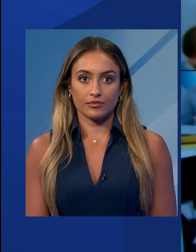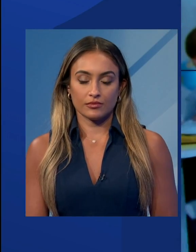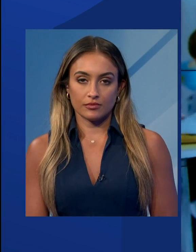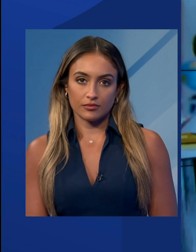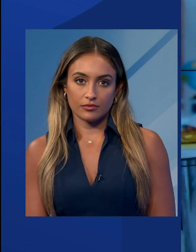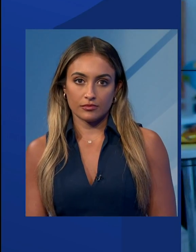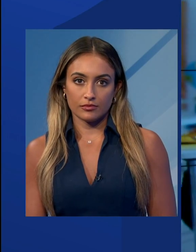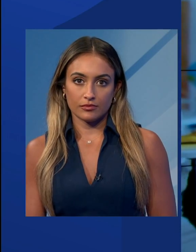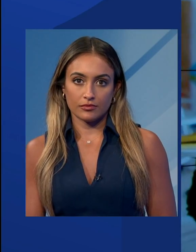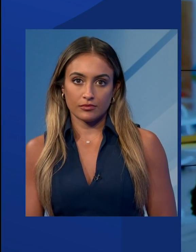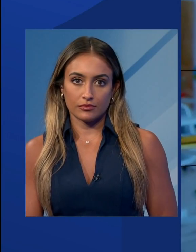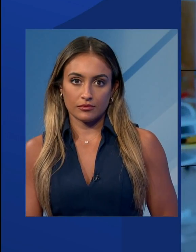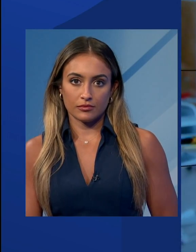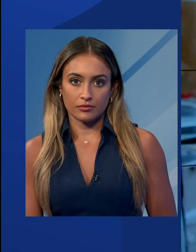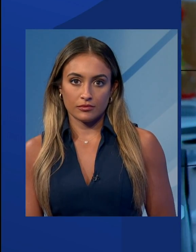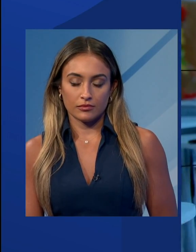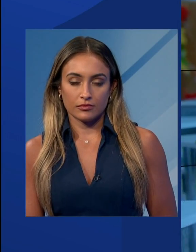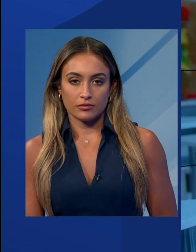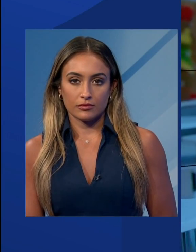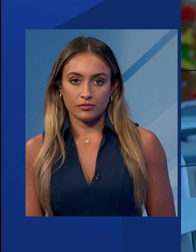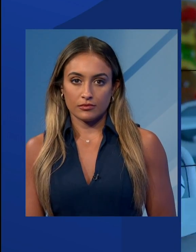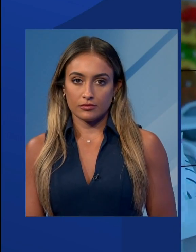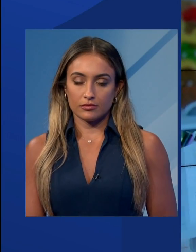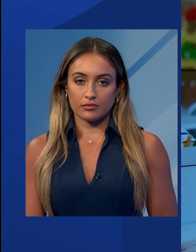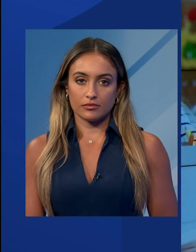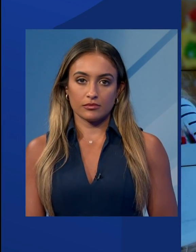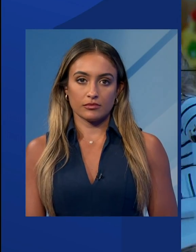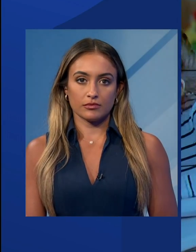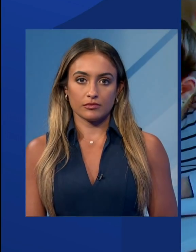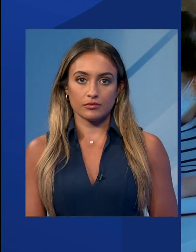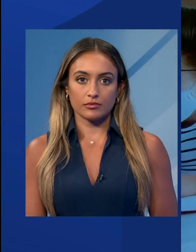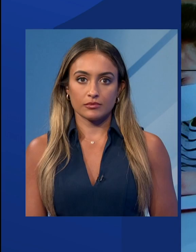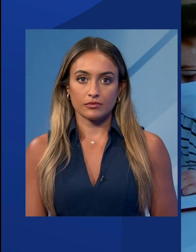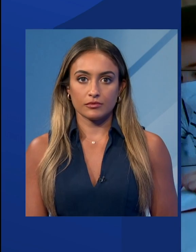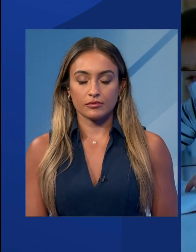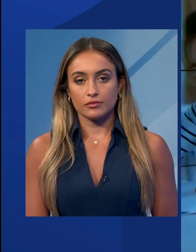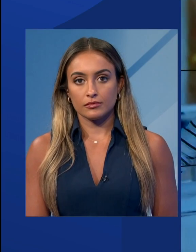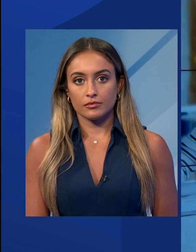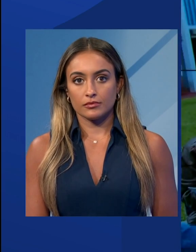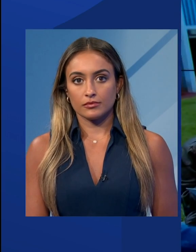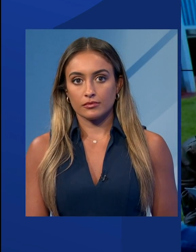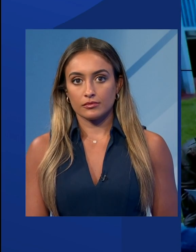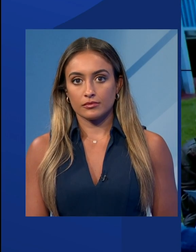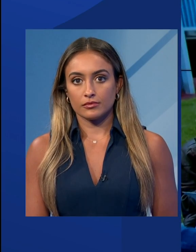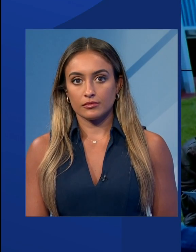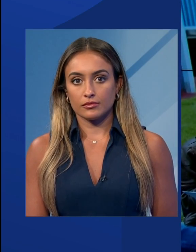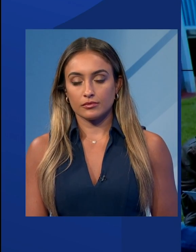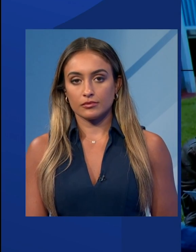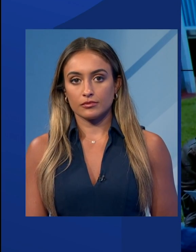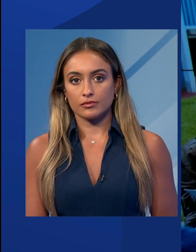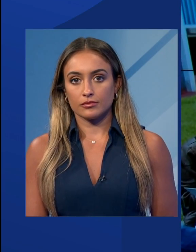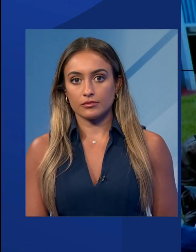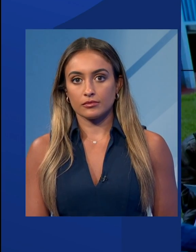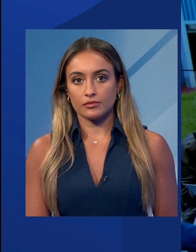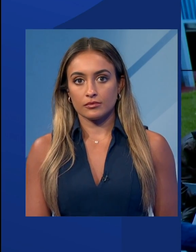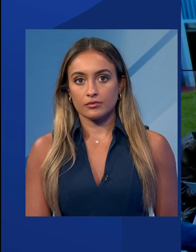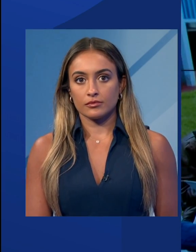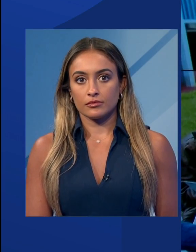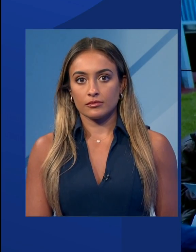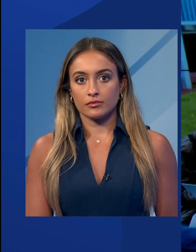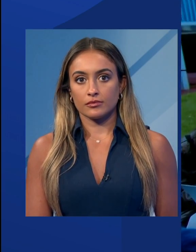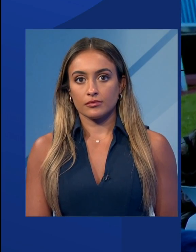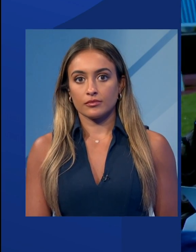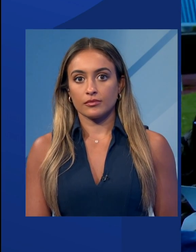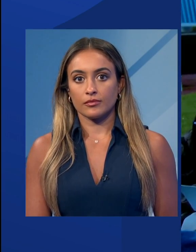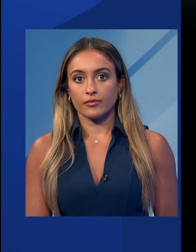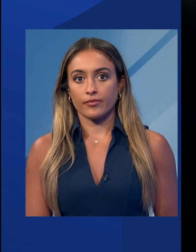Thank you, Sam. Now, while Governor Hochul did not make any vaccine mandates today, she did direct the Department of Health to implement a universal mask mandate for anyone